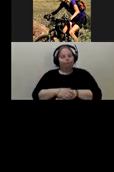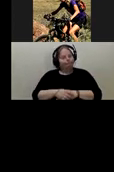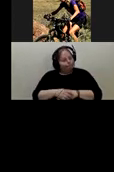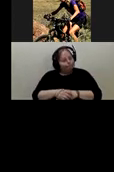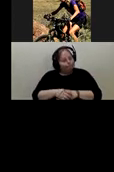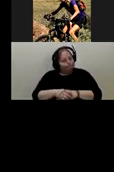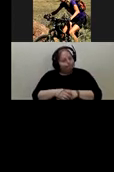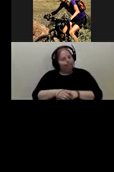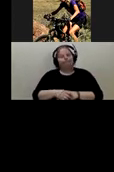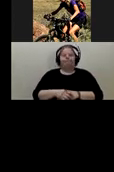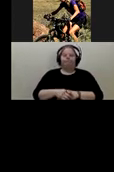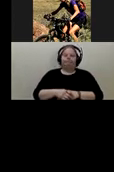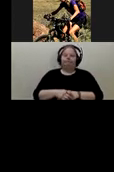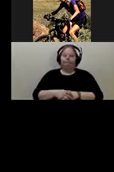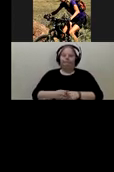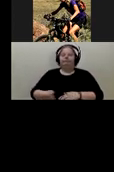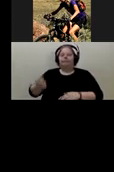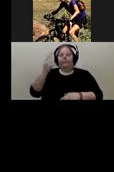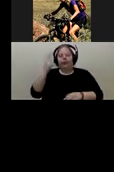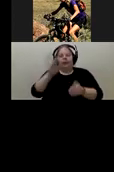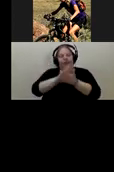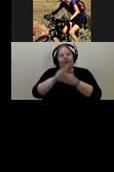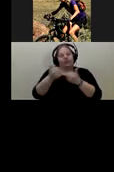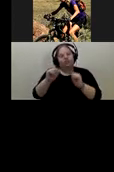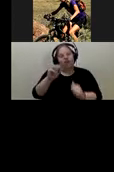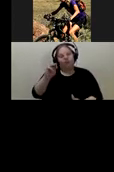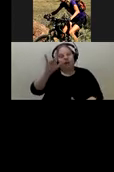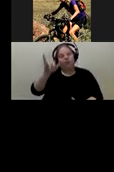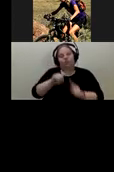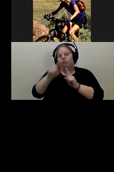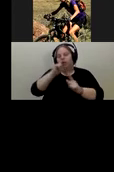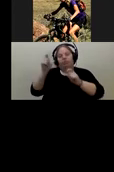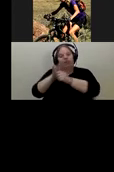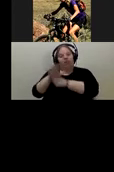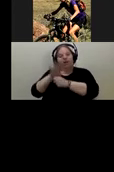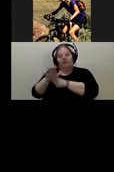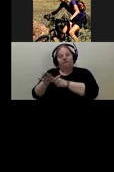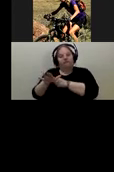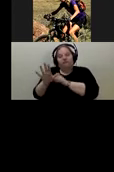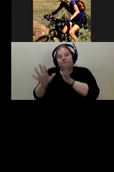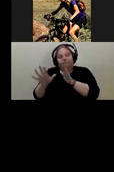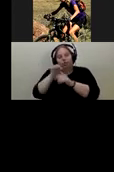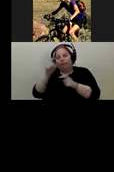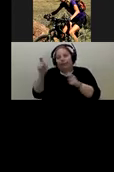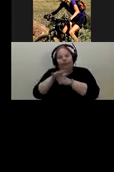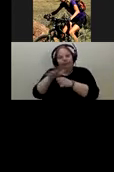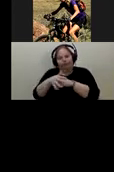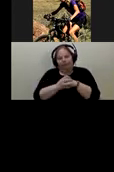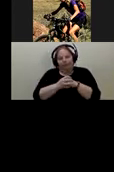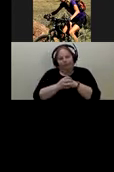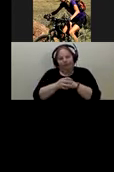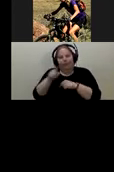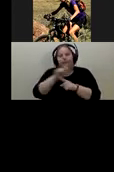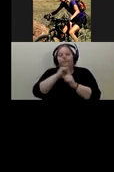throw yourself down. I should have warned you. Nice try, Molly, but you're not big enough. And it doesn't matter how big you are, Molly. You're not big enough. This scenario